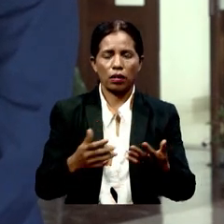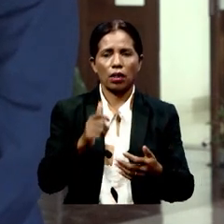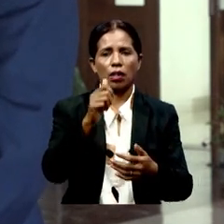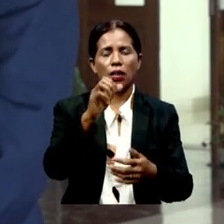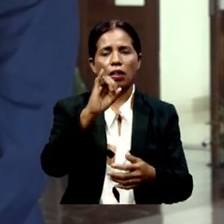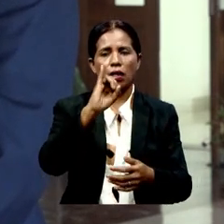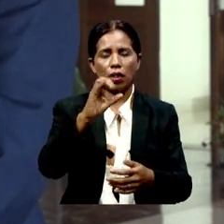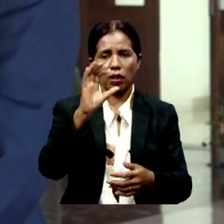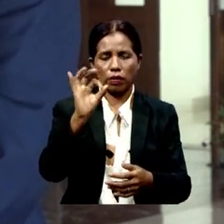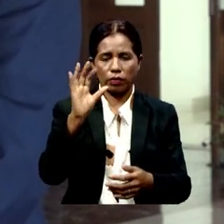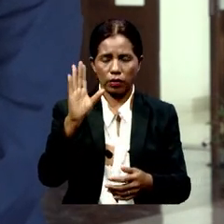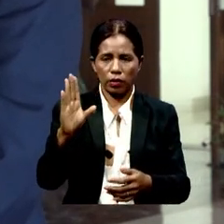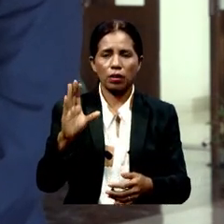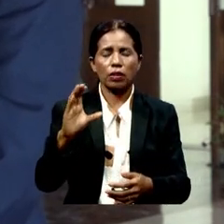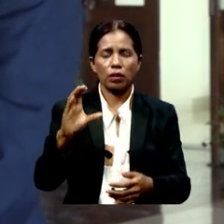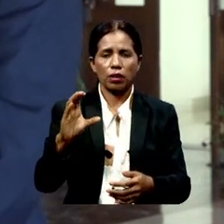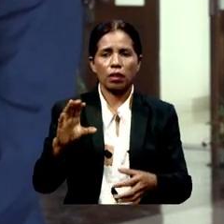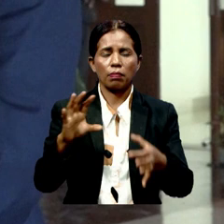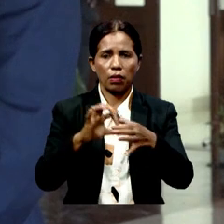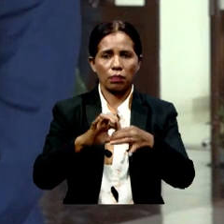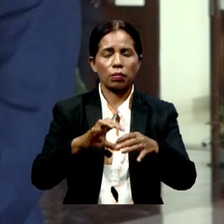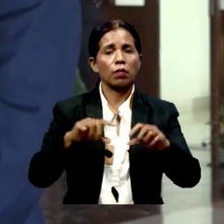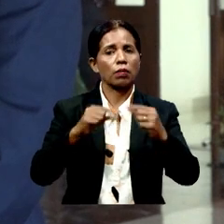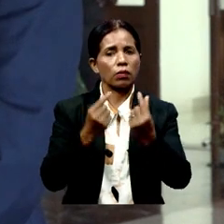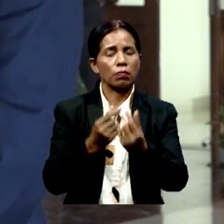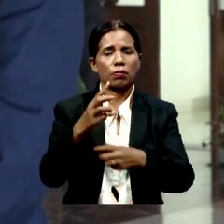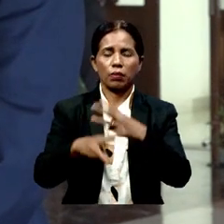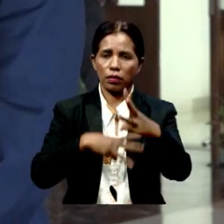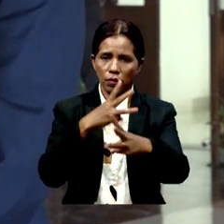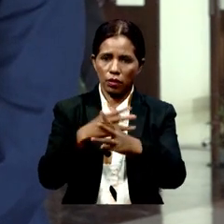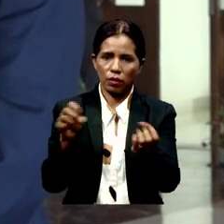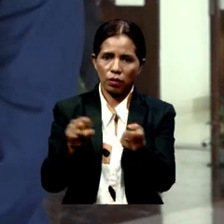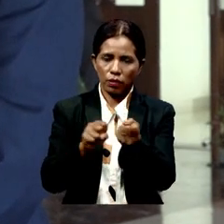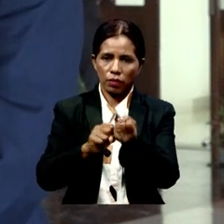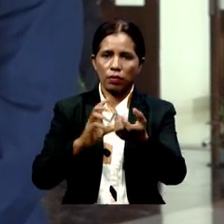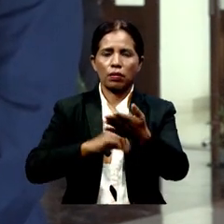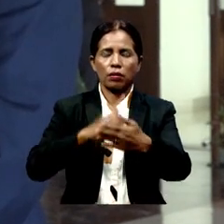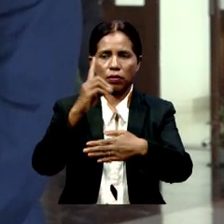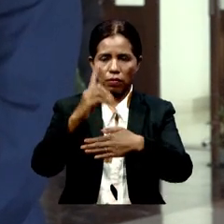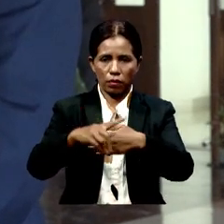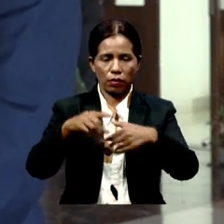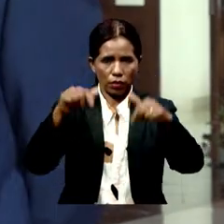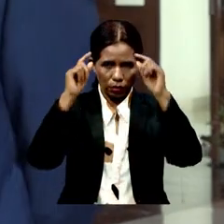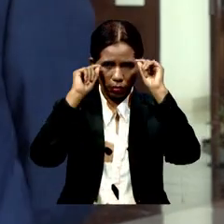nuda membro grupo Banco Mundial bele mos contribui ba desenvolvimento e Timor.